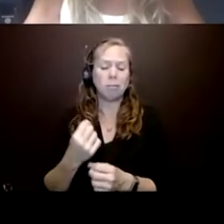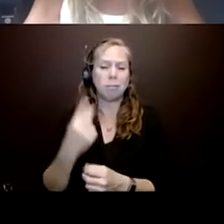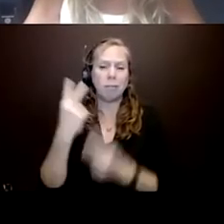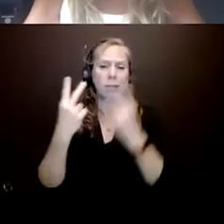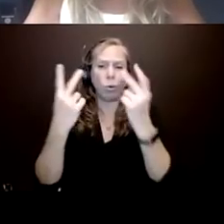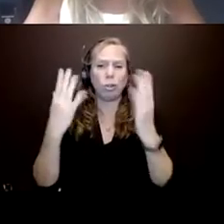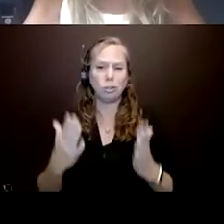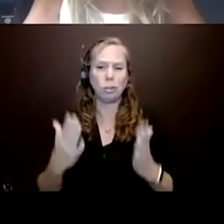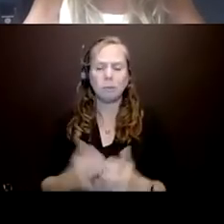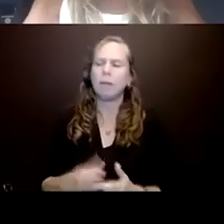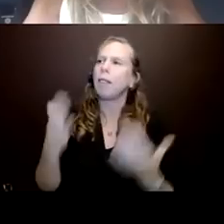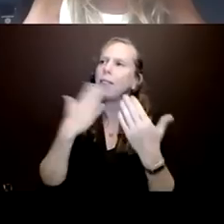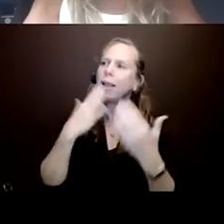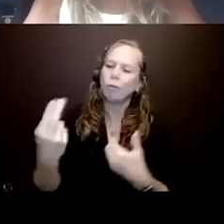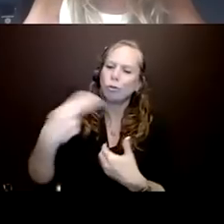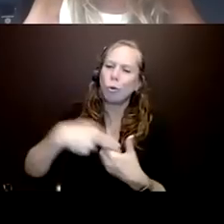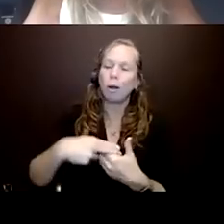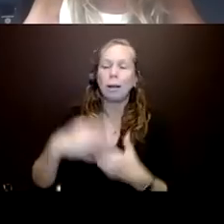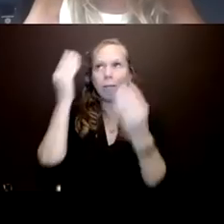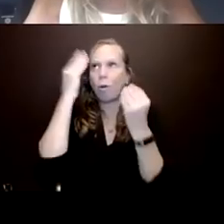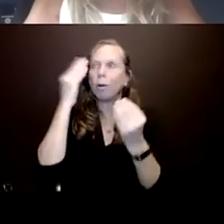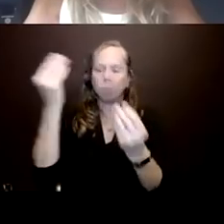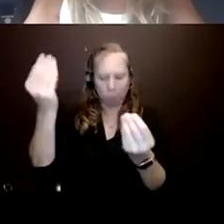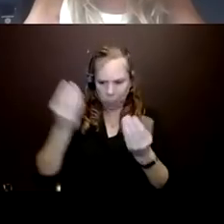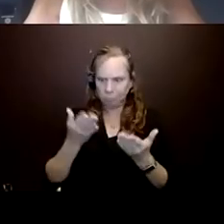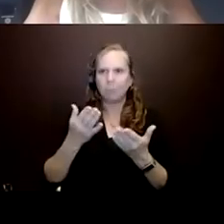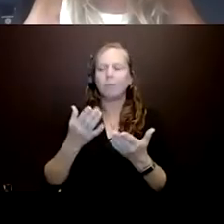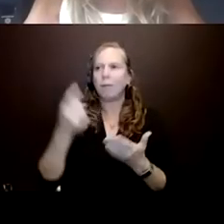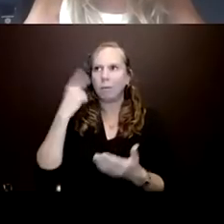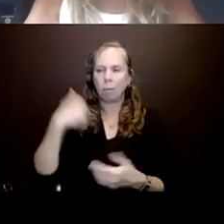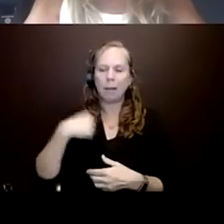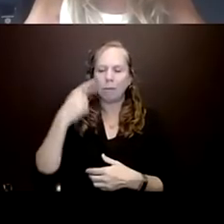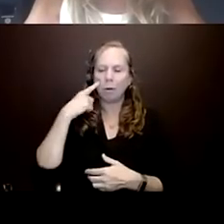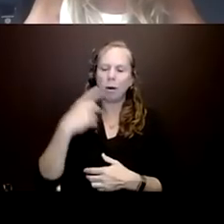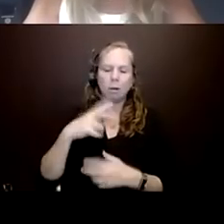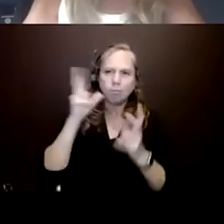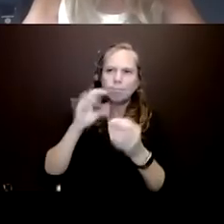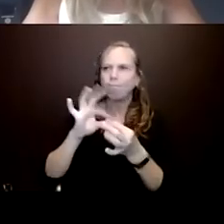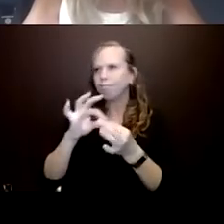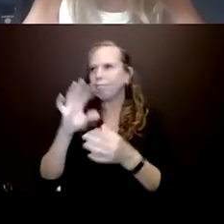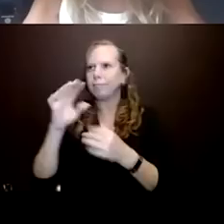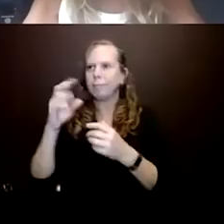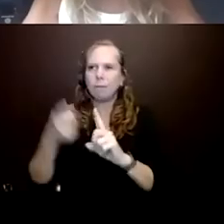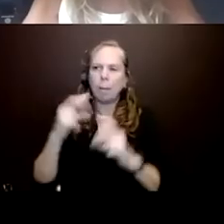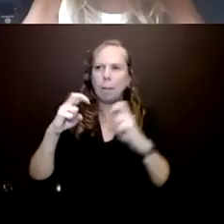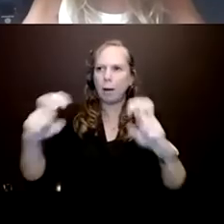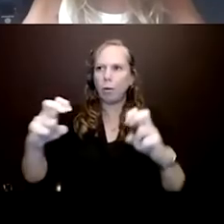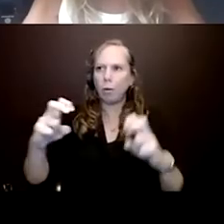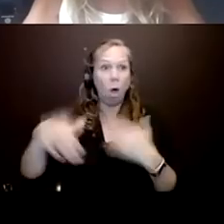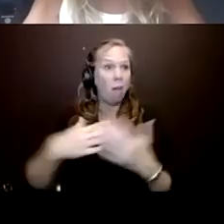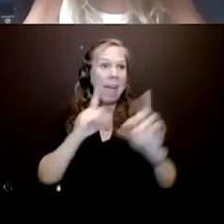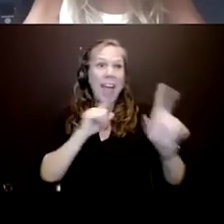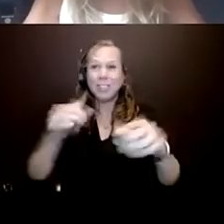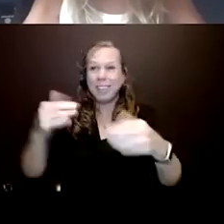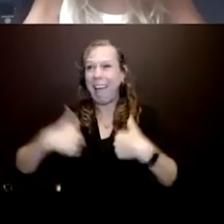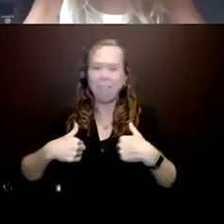us, and I know that this is informative for me as superintendent to hear this panel, because it reassures me that our district is, we don't have all the answers, and I wish I